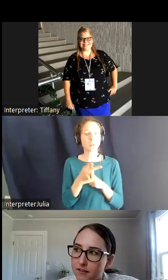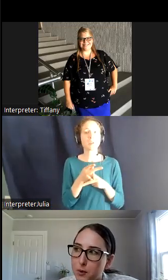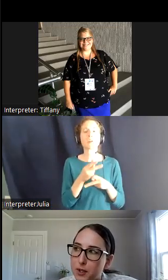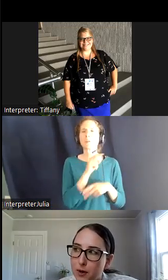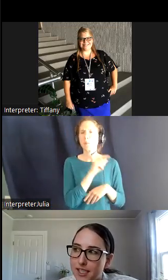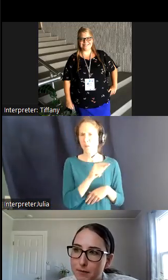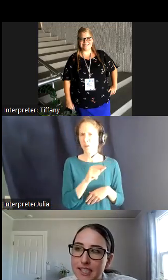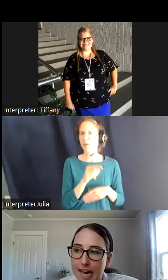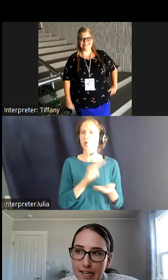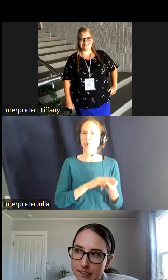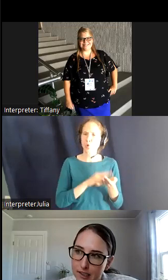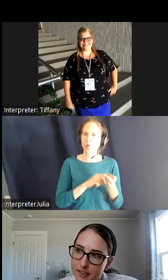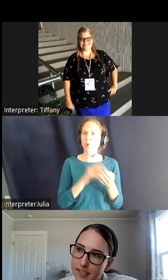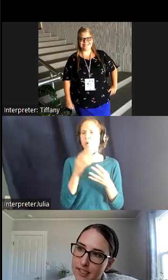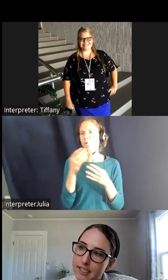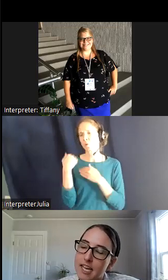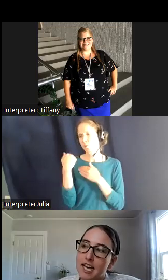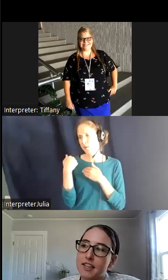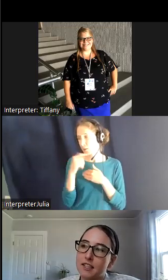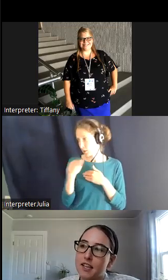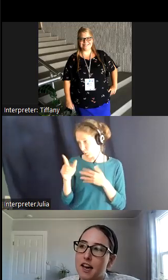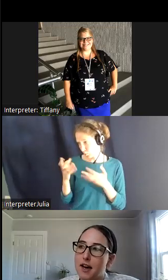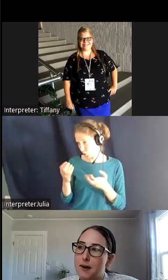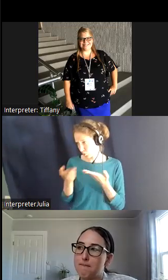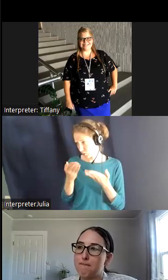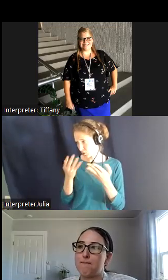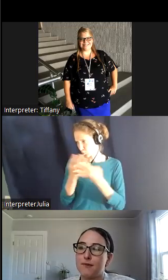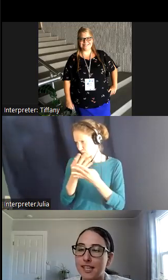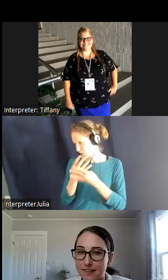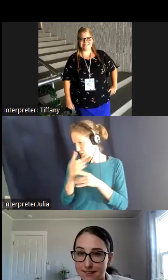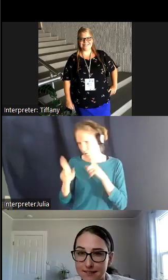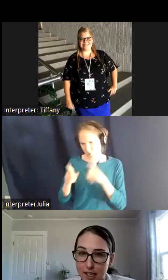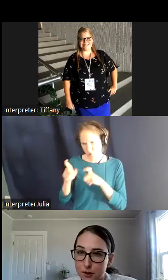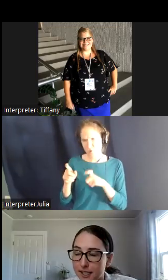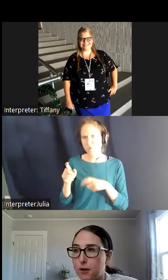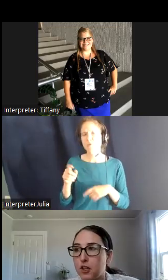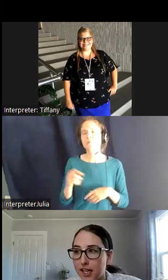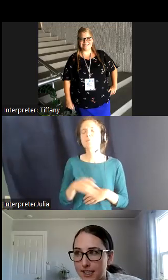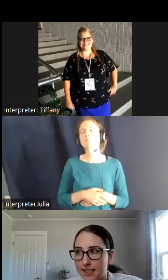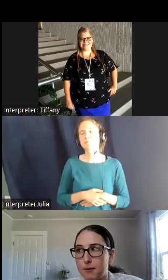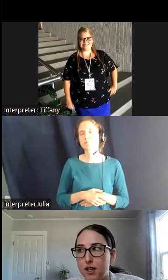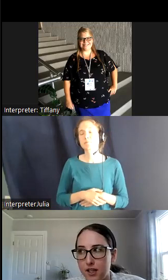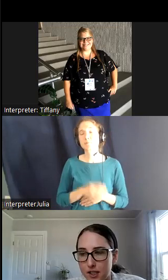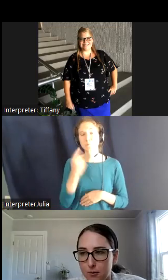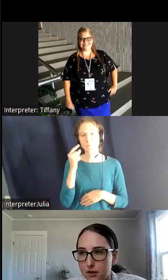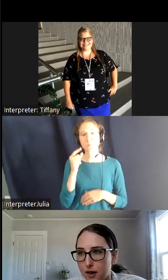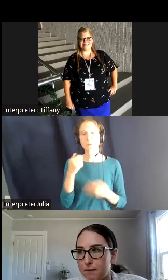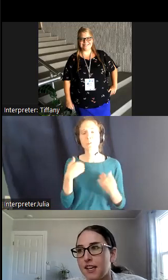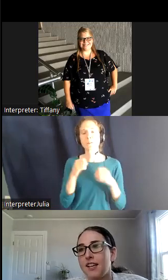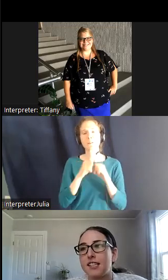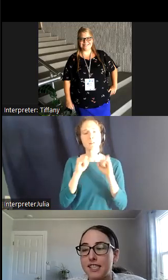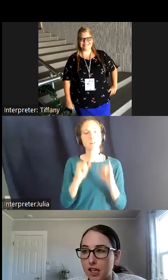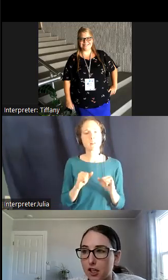all individuals who are attempting to access services, and that they are doing so to create a system where there is no wrong